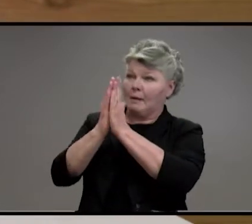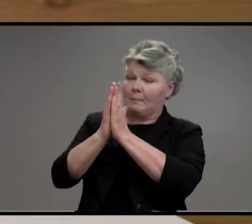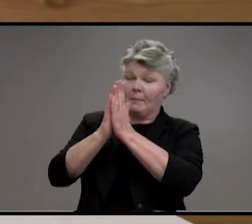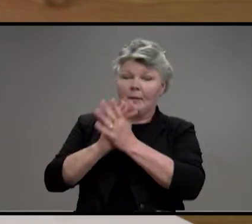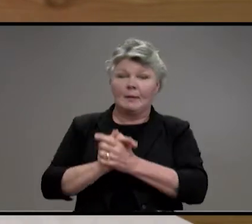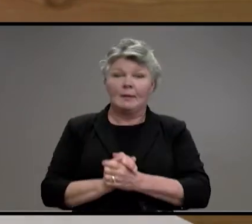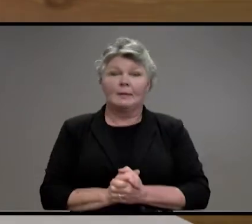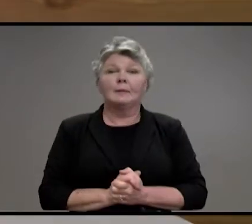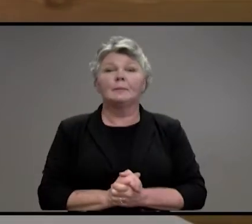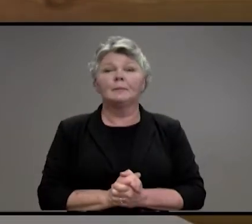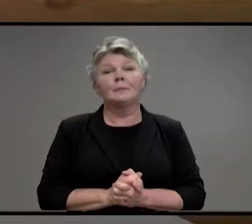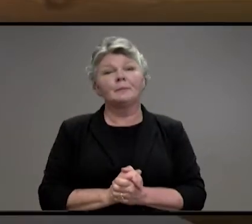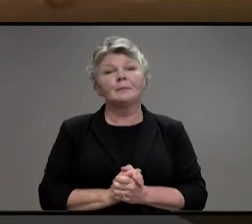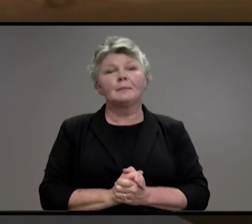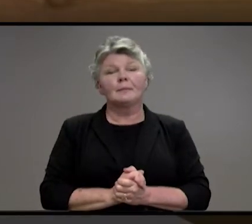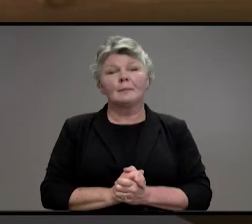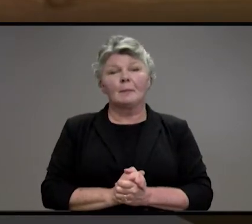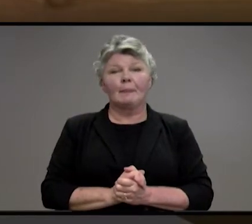Amen.